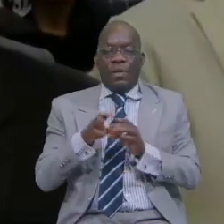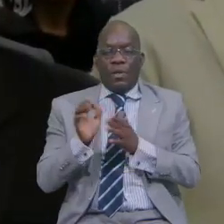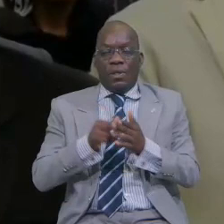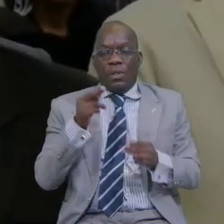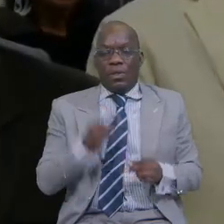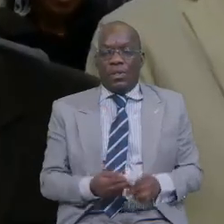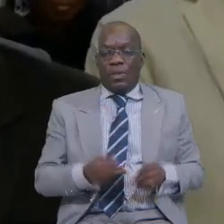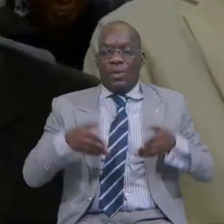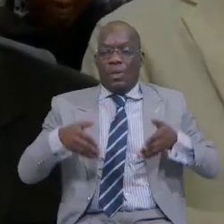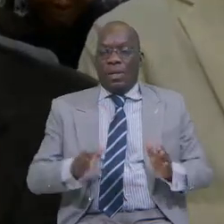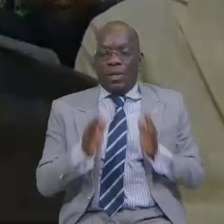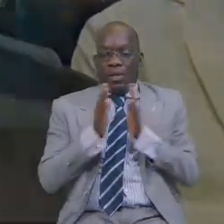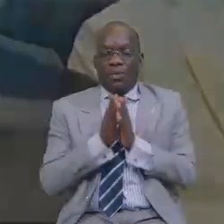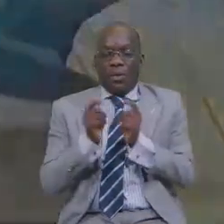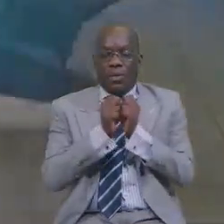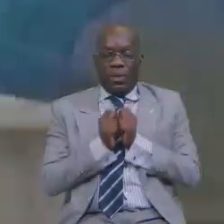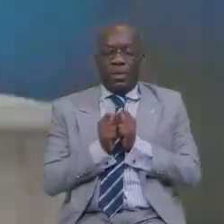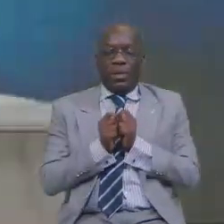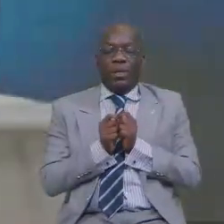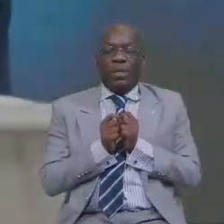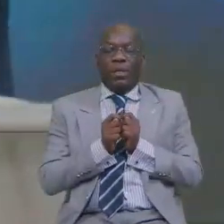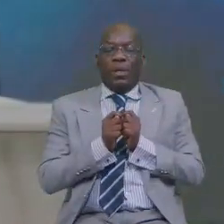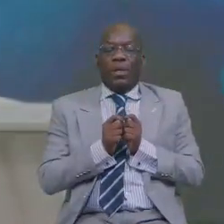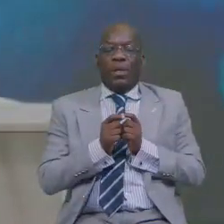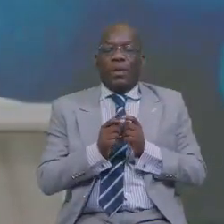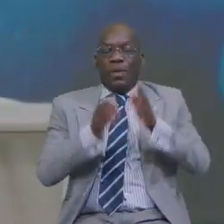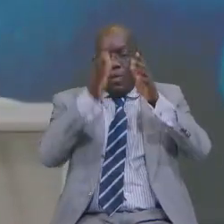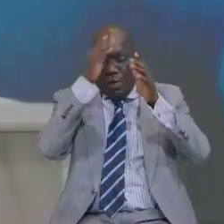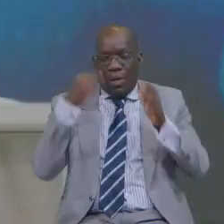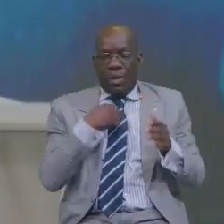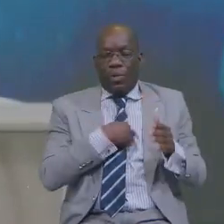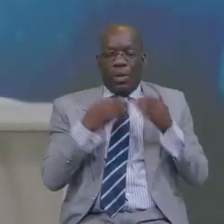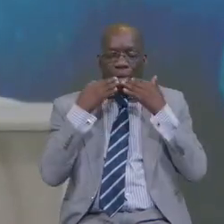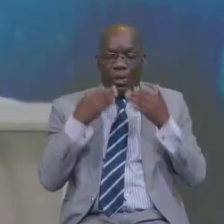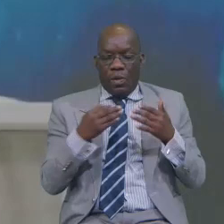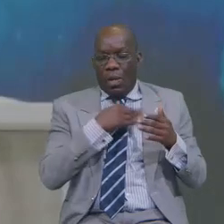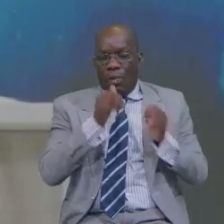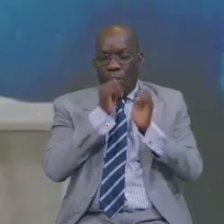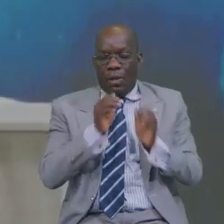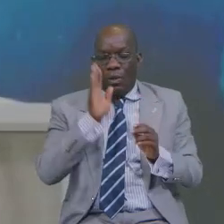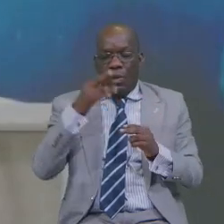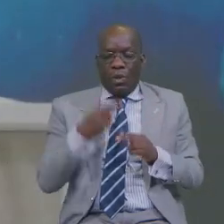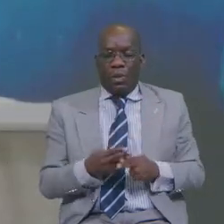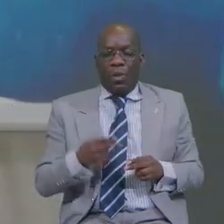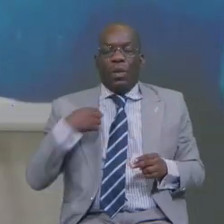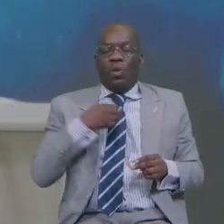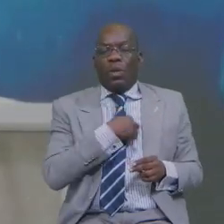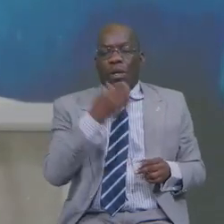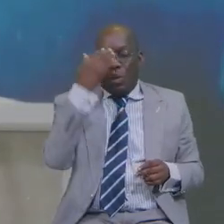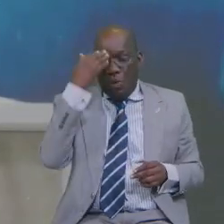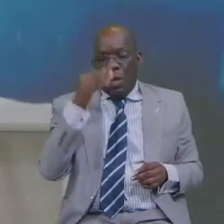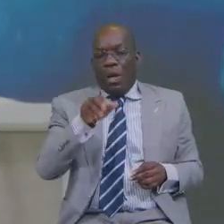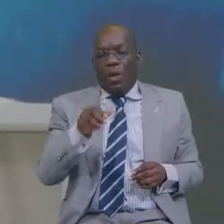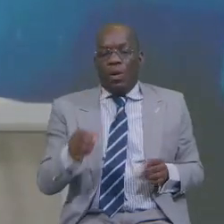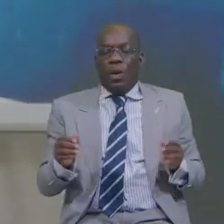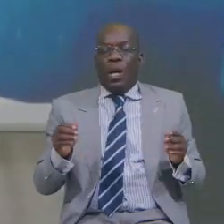pray together. Father, we thank you and bless your name. We know that us, anyone here,